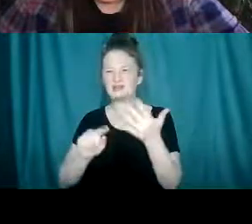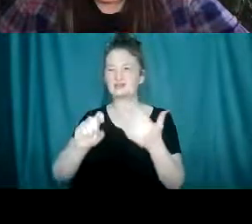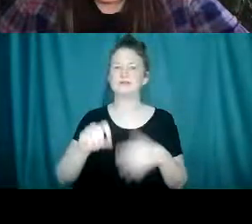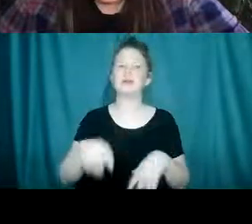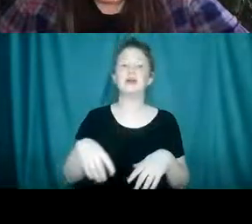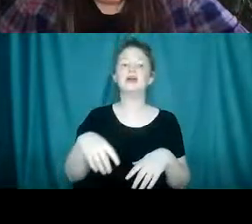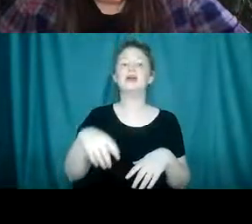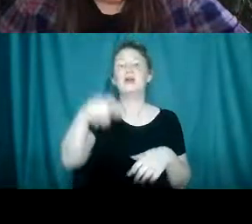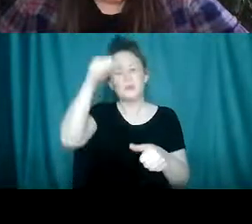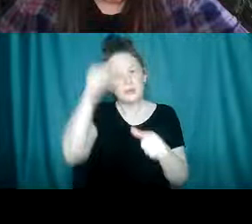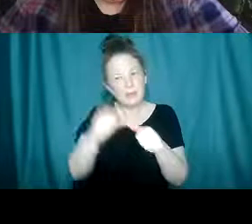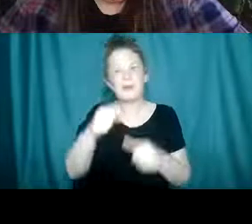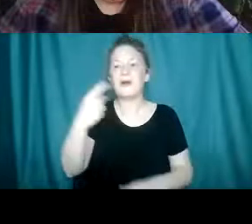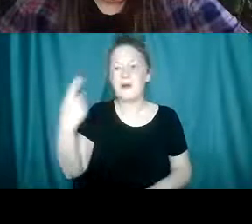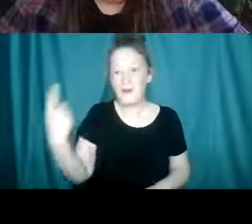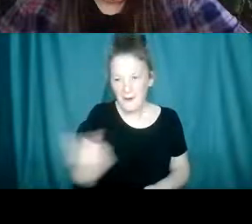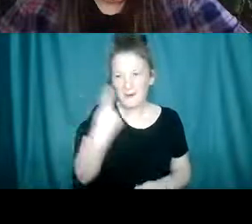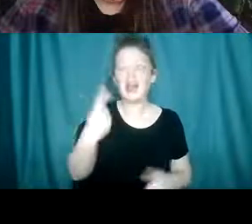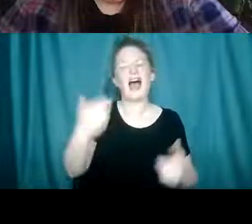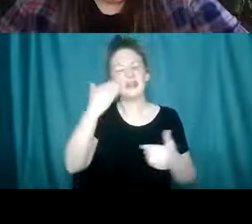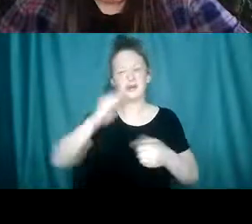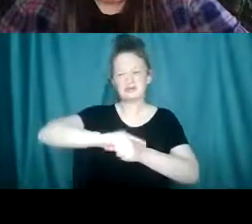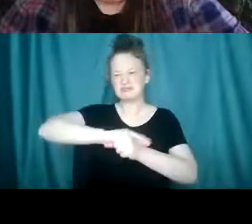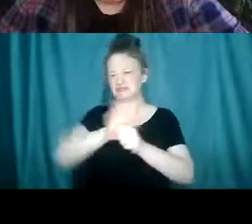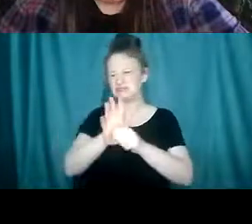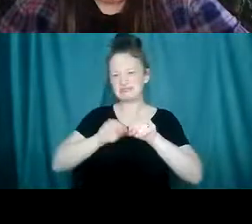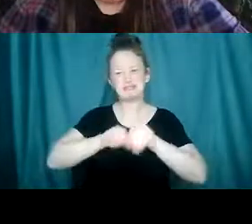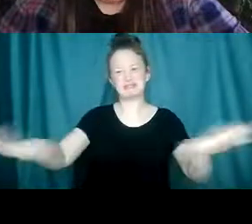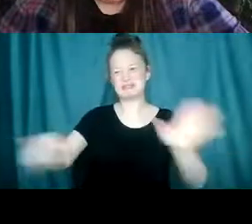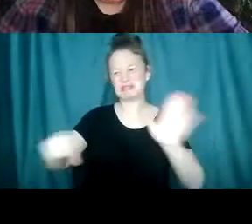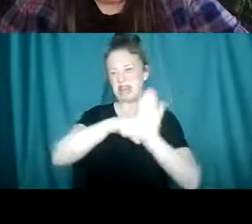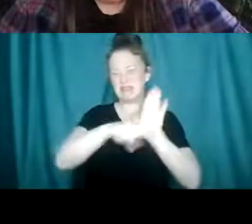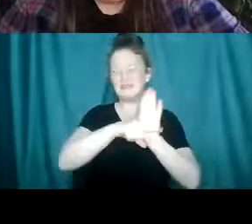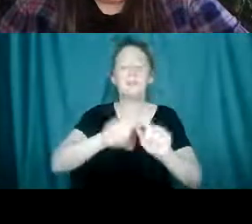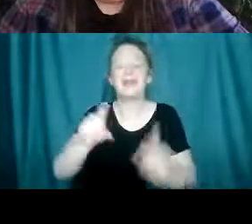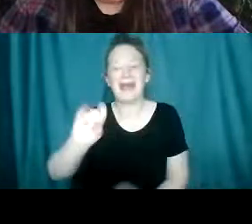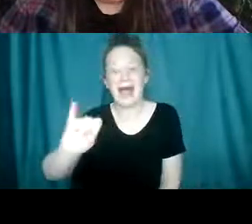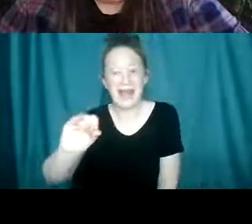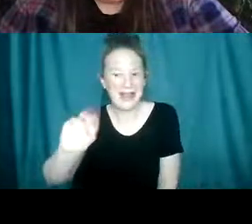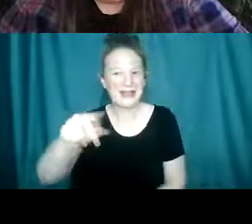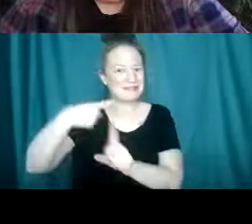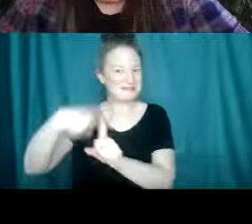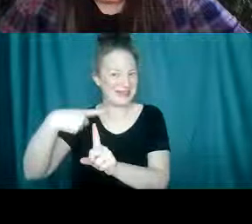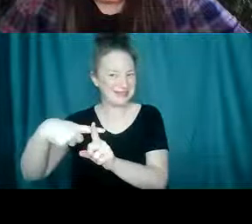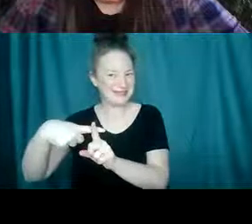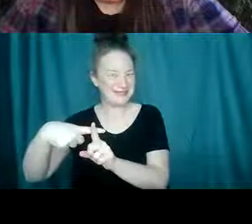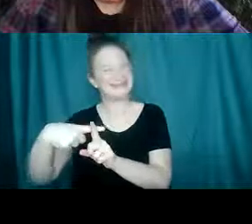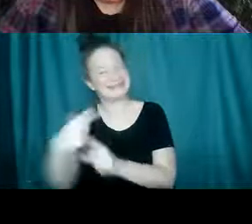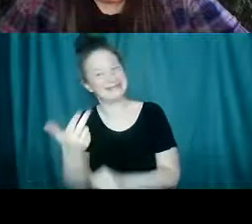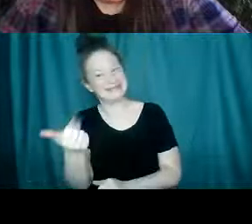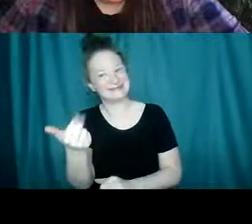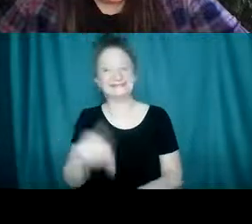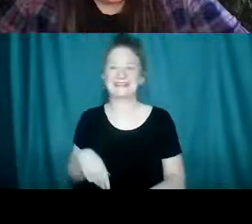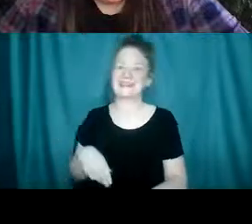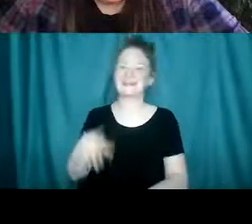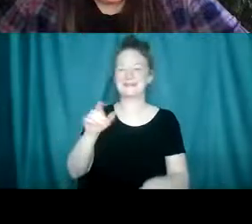in your life at any point. All cations are positive. Jokes apart, now that we have